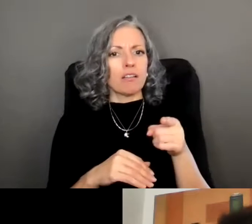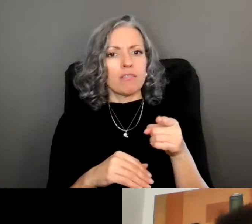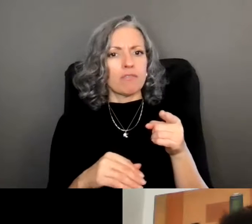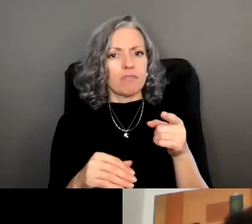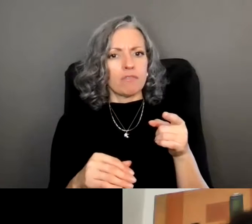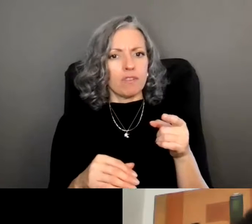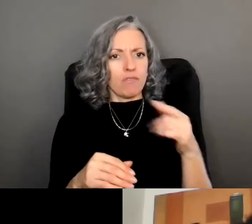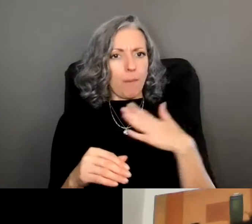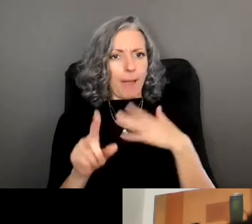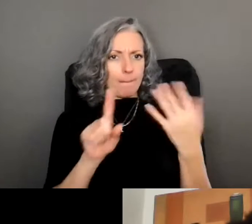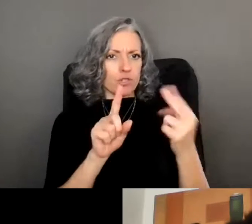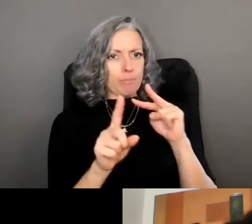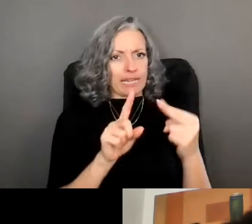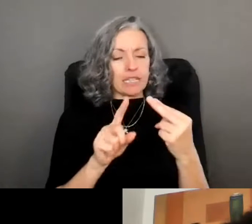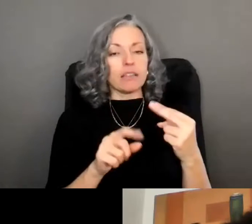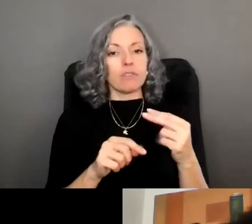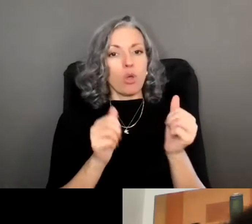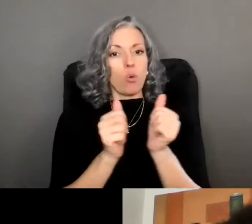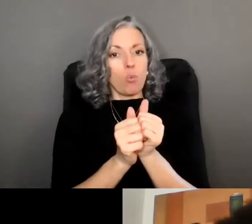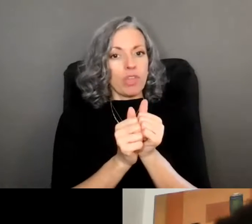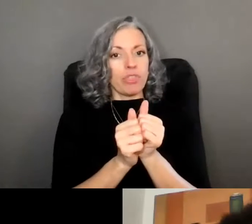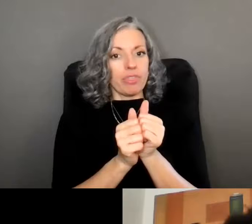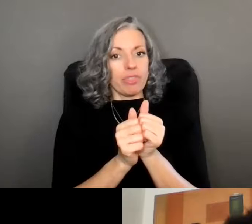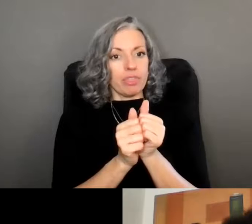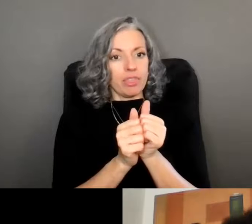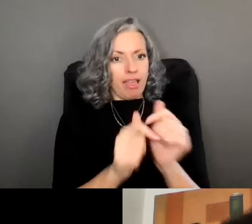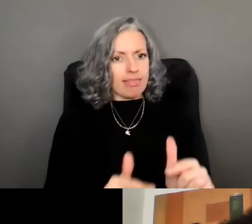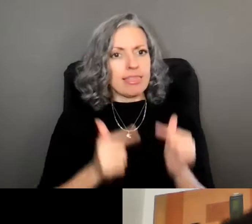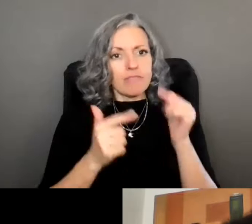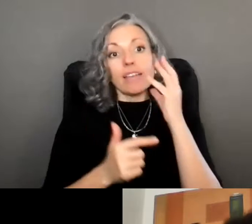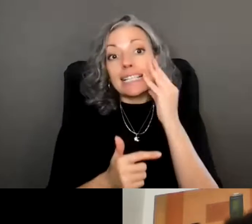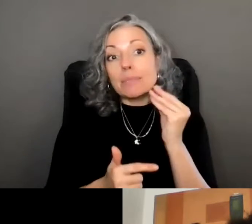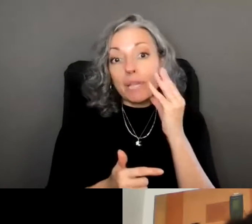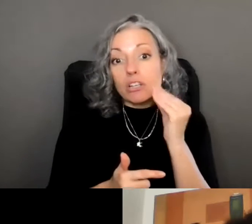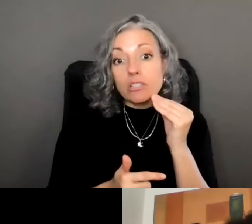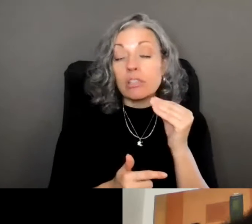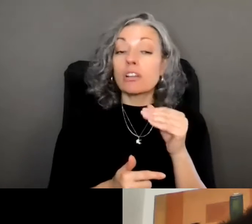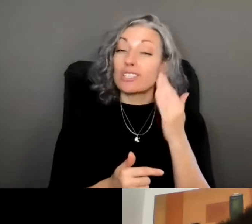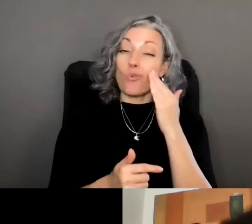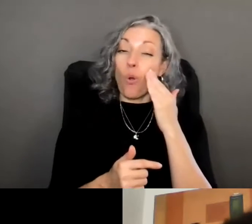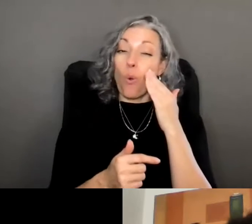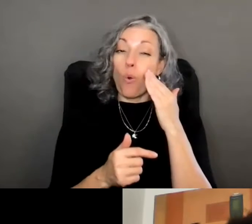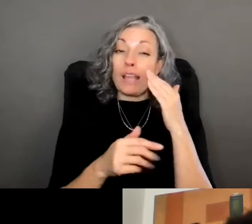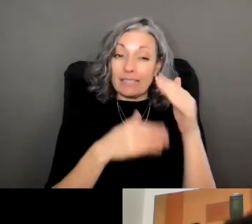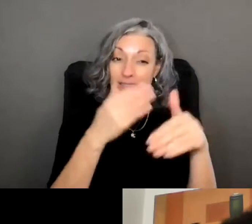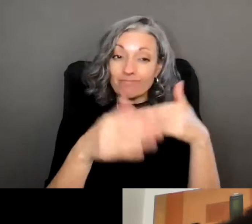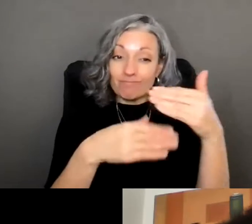from a perspective of a person with lived experience, because it does take time to just understand